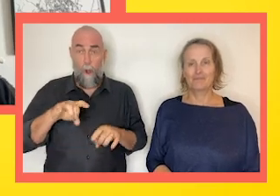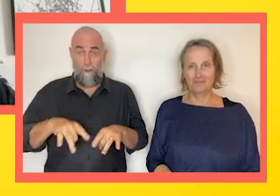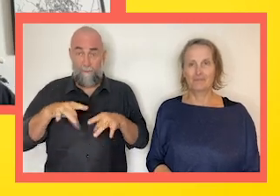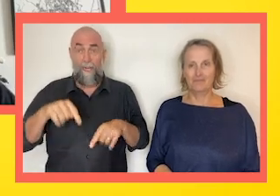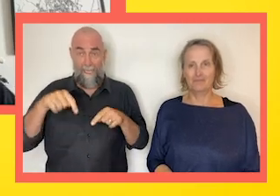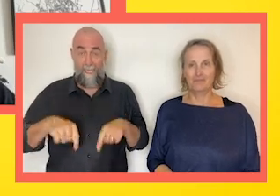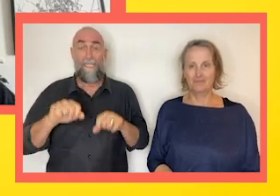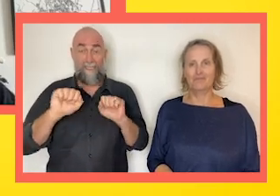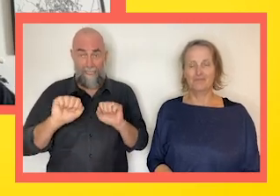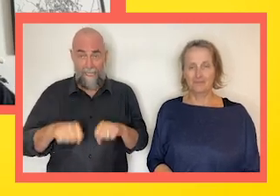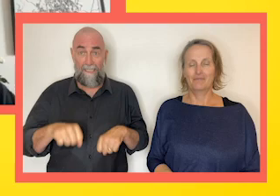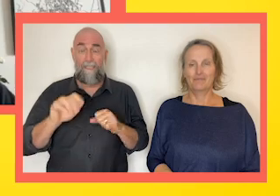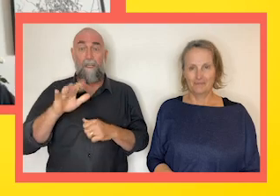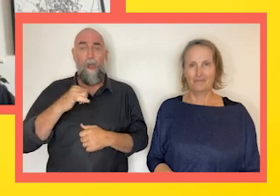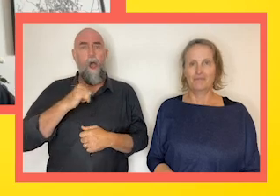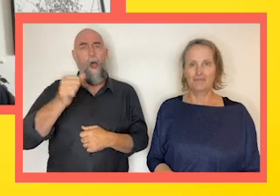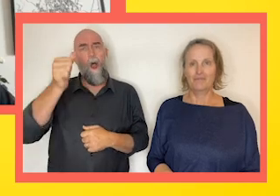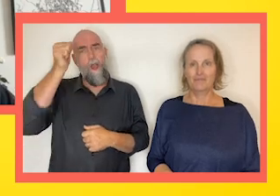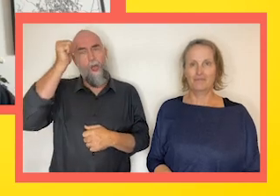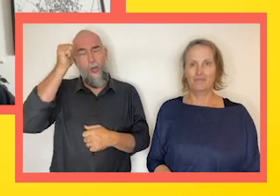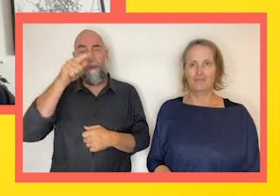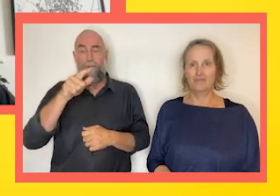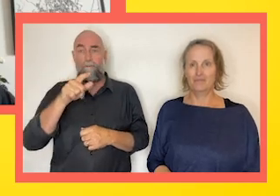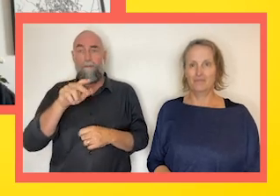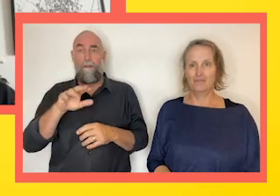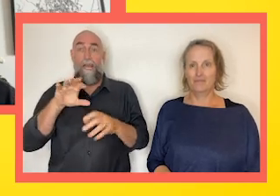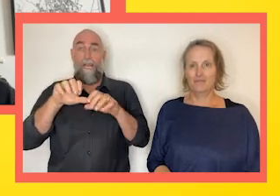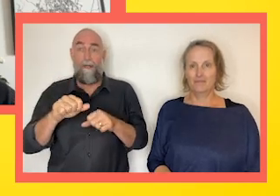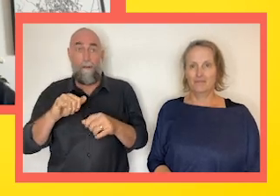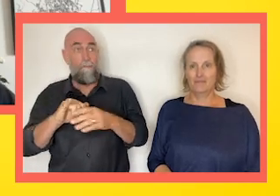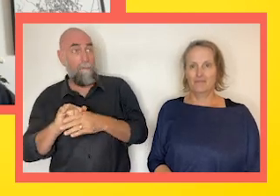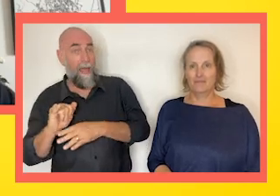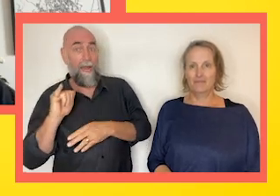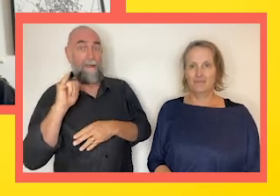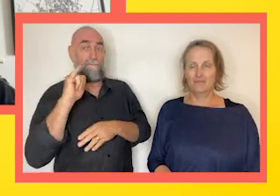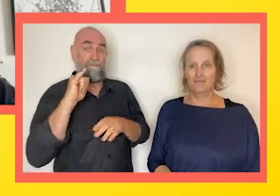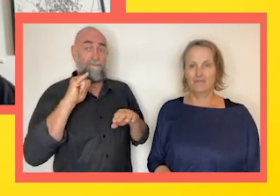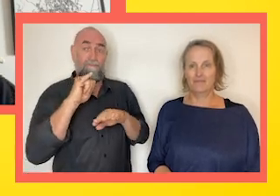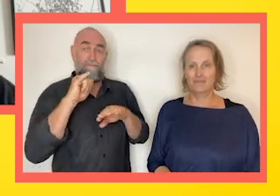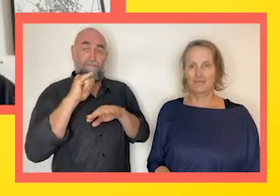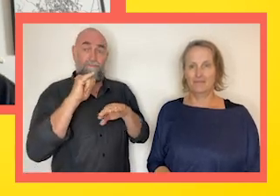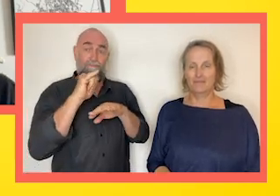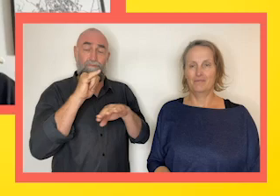in Australia. Now, I know that, like, I know what it's like jumping on a plane for us. You know, we're like getting across to